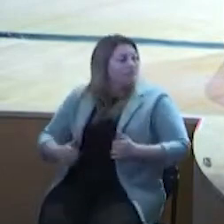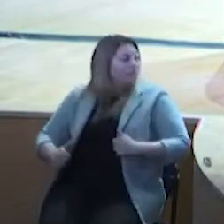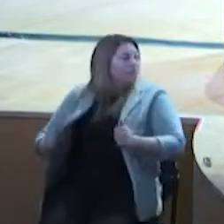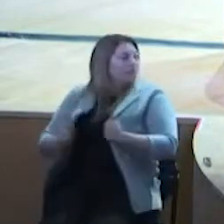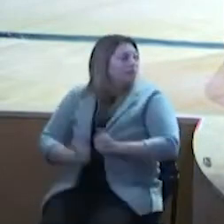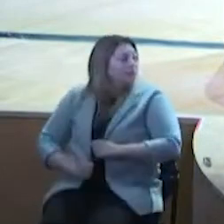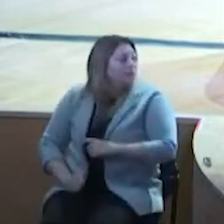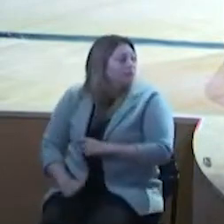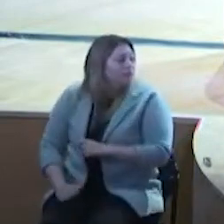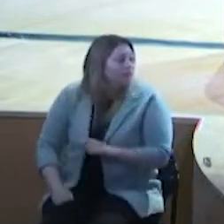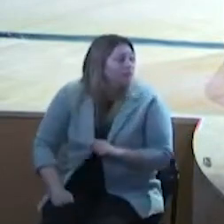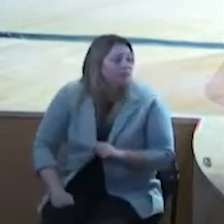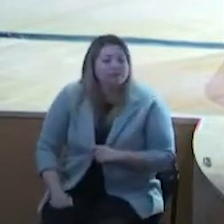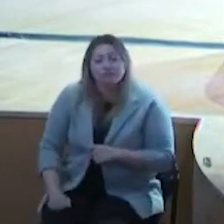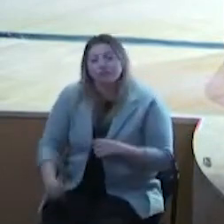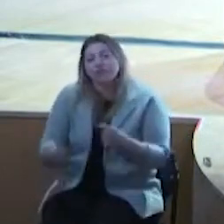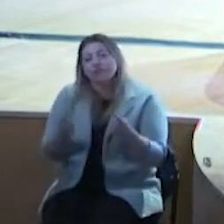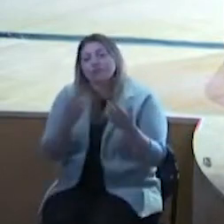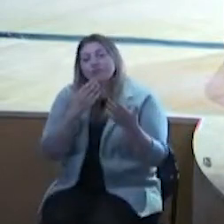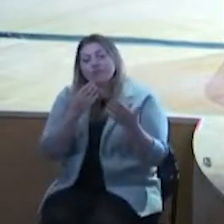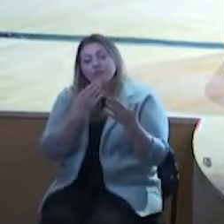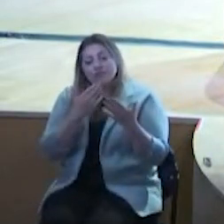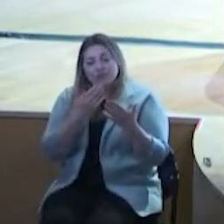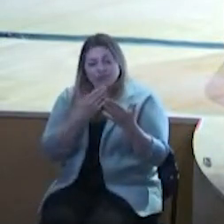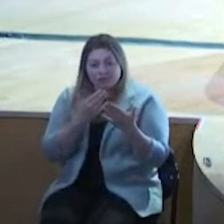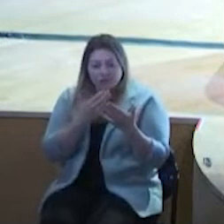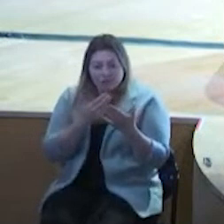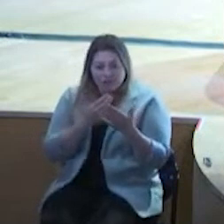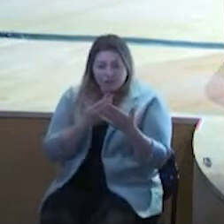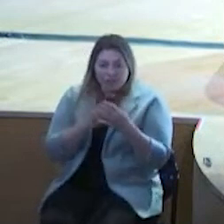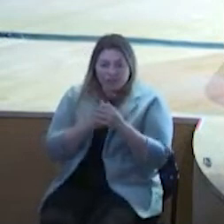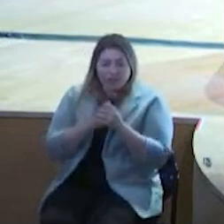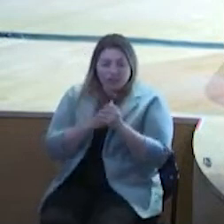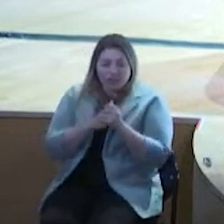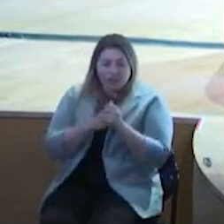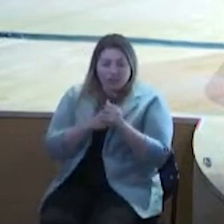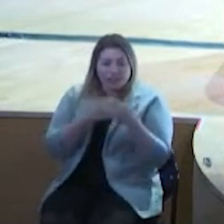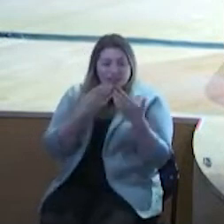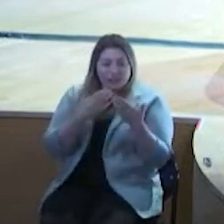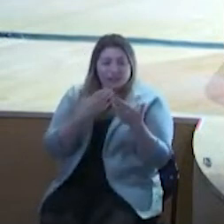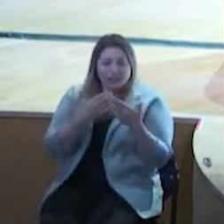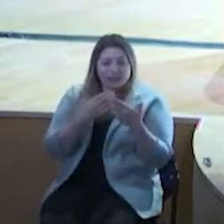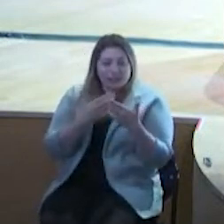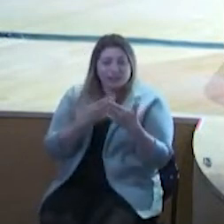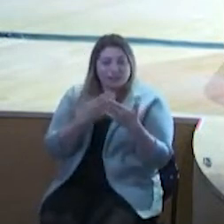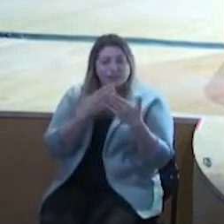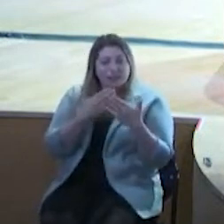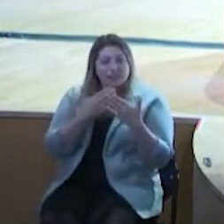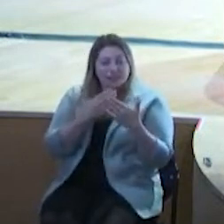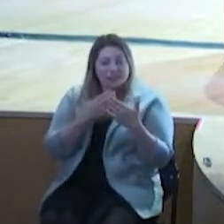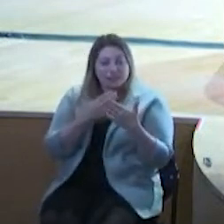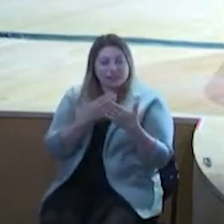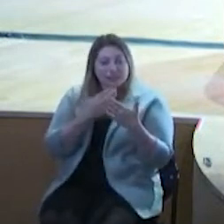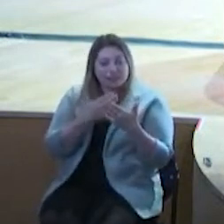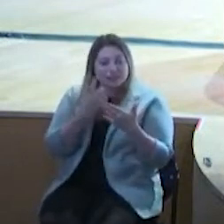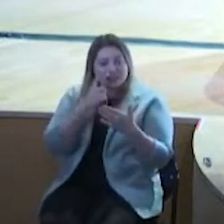Nicole, did you want to add any? Okay. All right. So that's all we have time for right now. Well, So thank you for joining us.